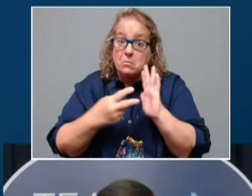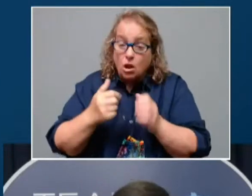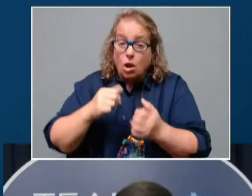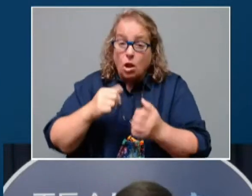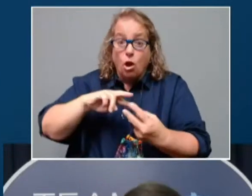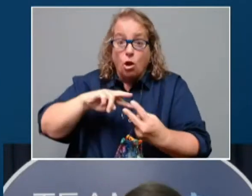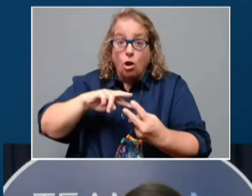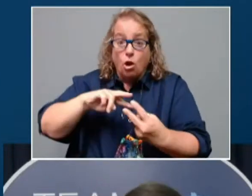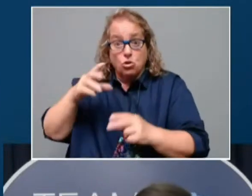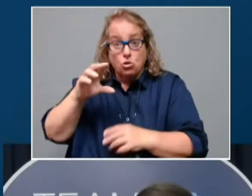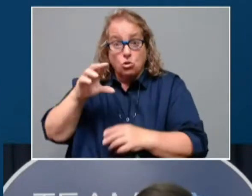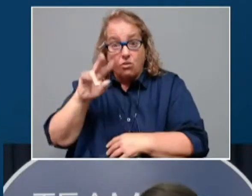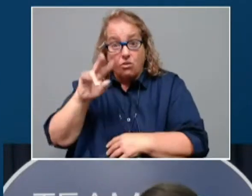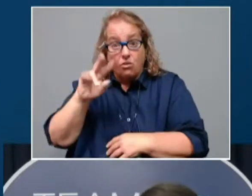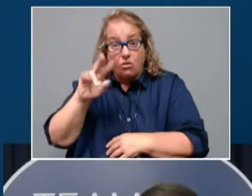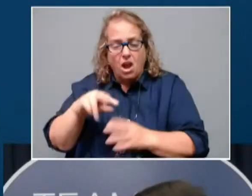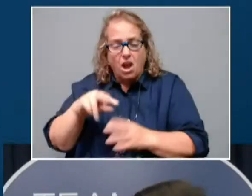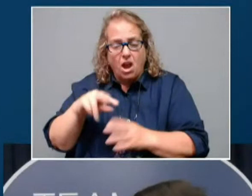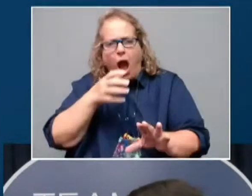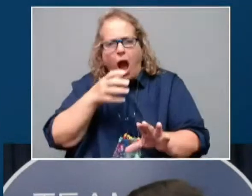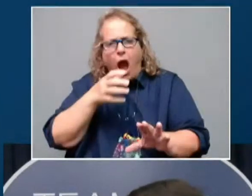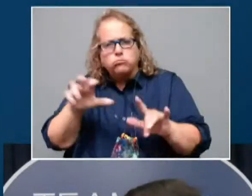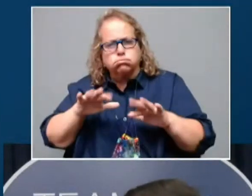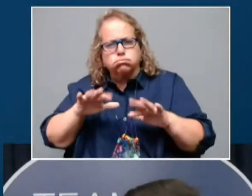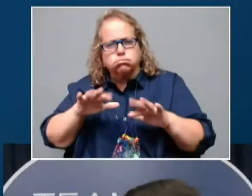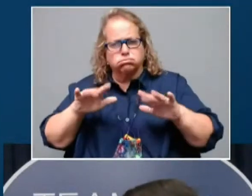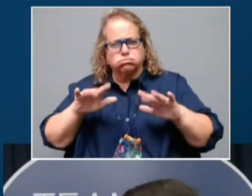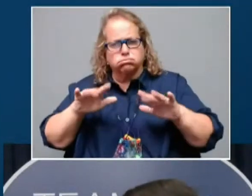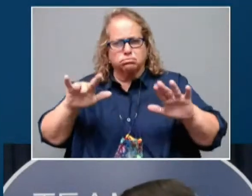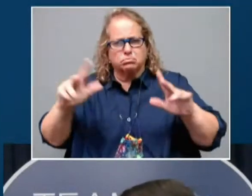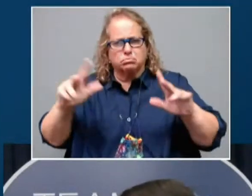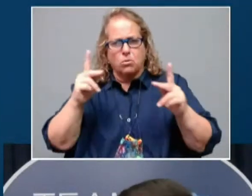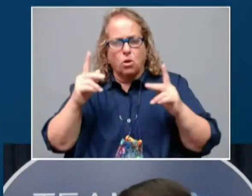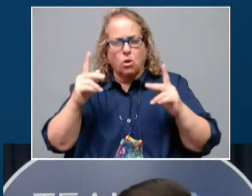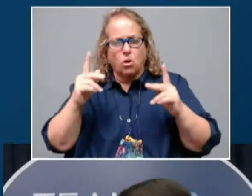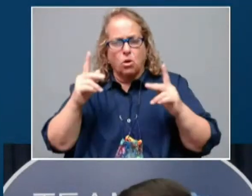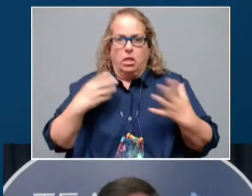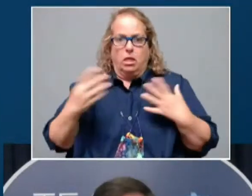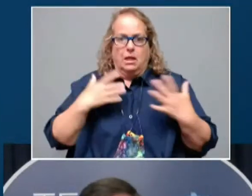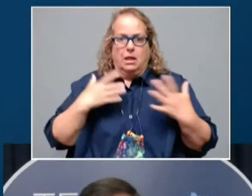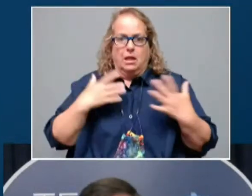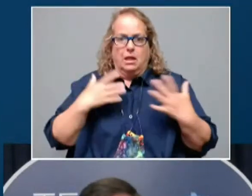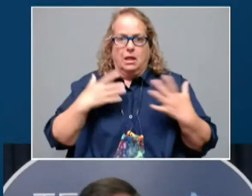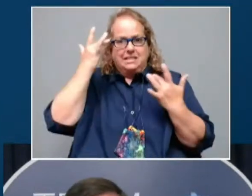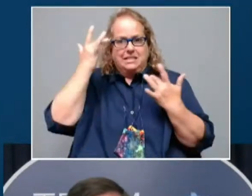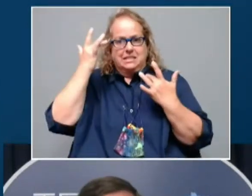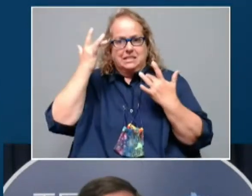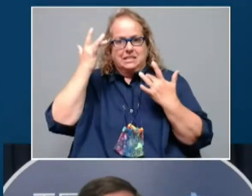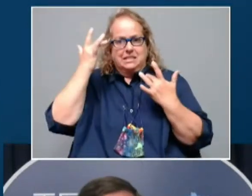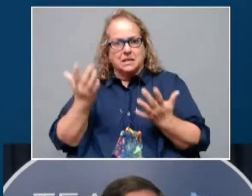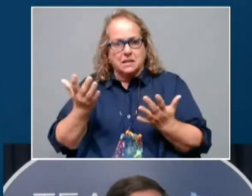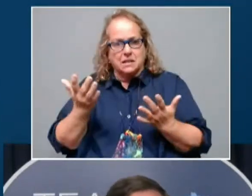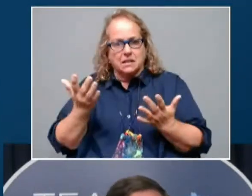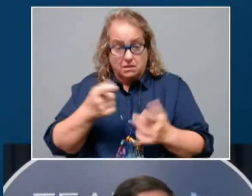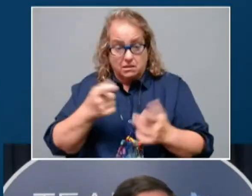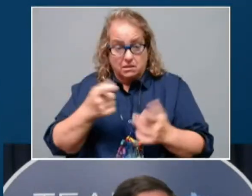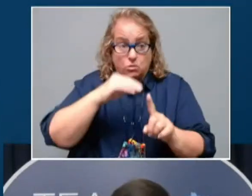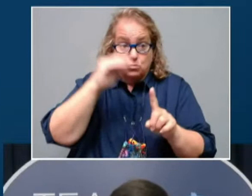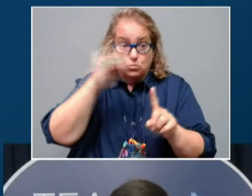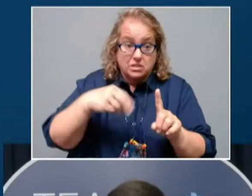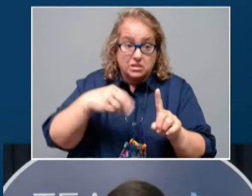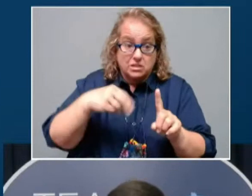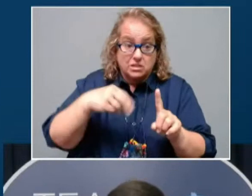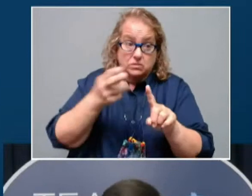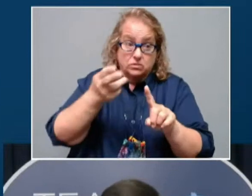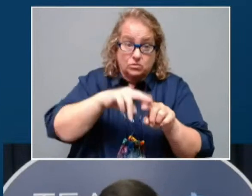in Kentucky. Then if you look at the severity of the increase in positivity, again, you could see that the